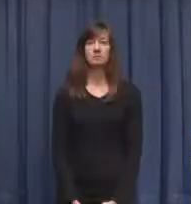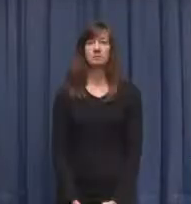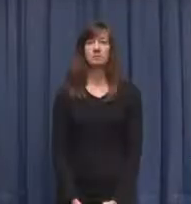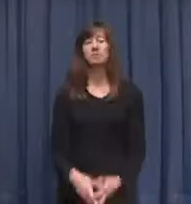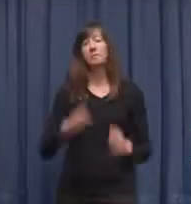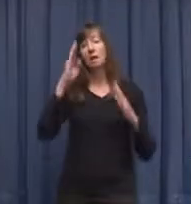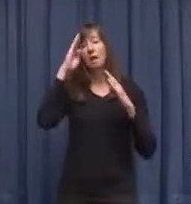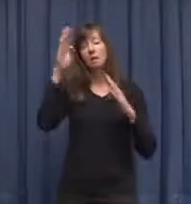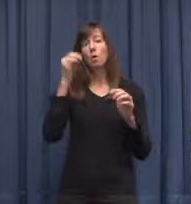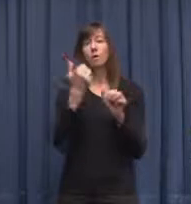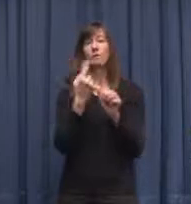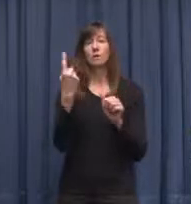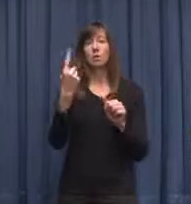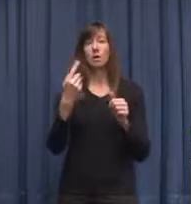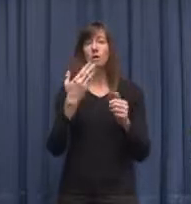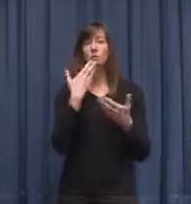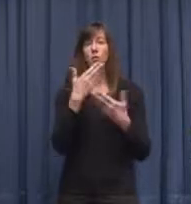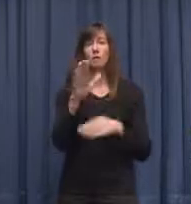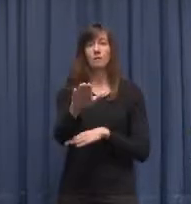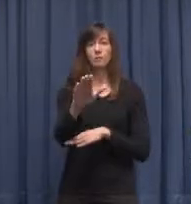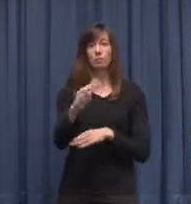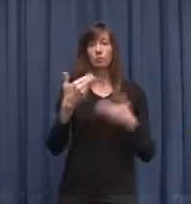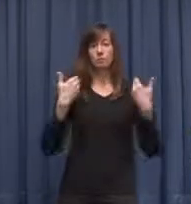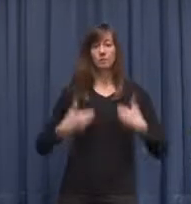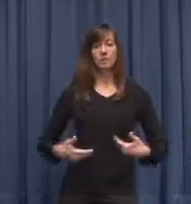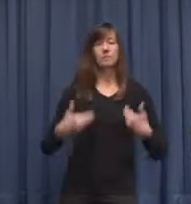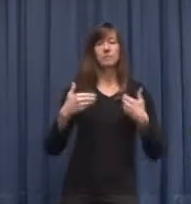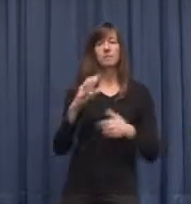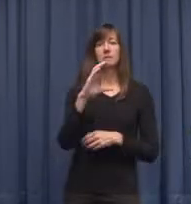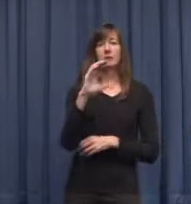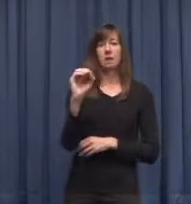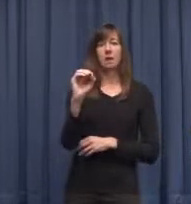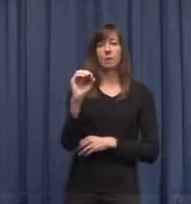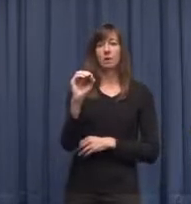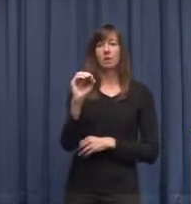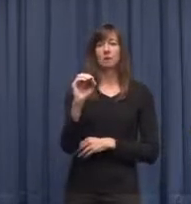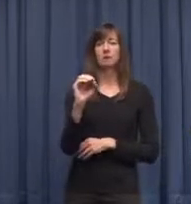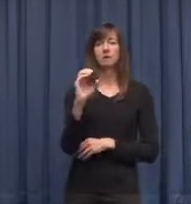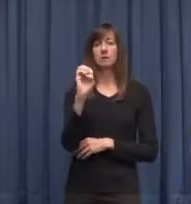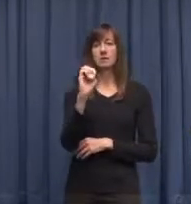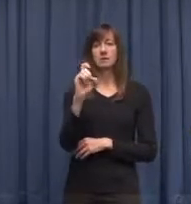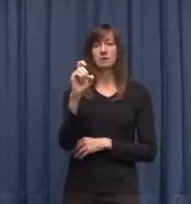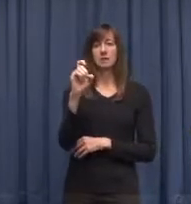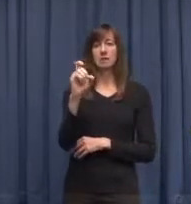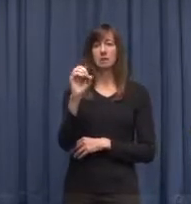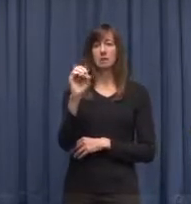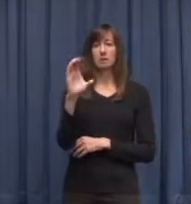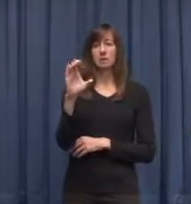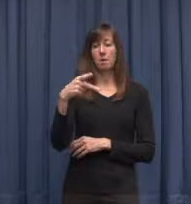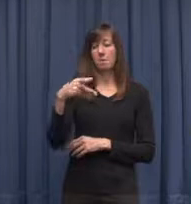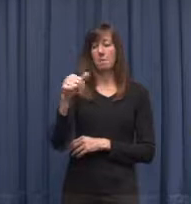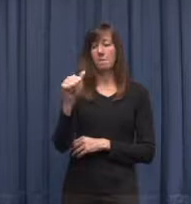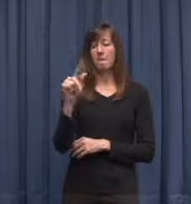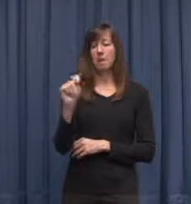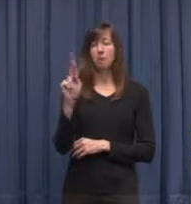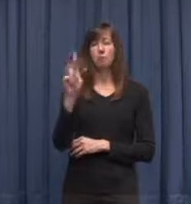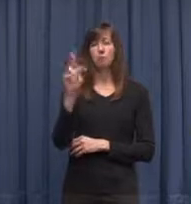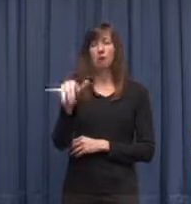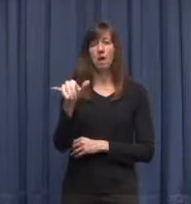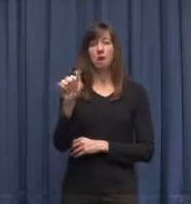Hey everyone, good afternoon. This is County Executive Pat Ryan. Thank you for taking time out of your day to join us for the COVID